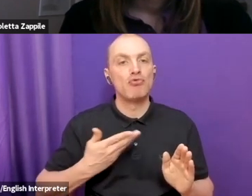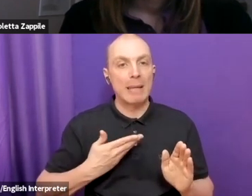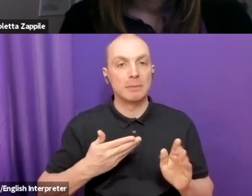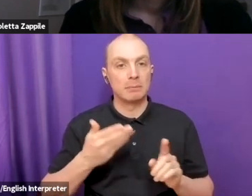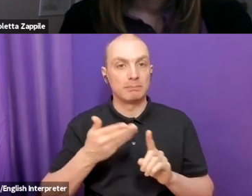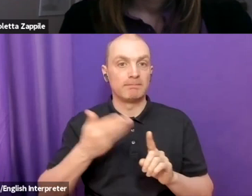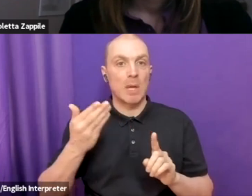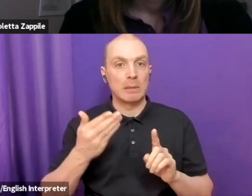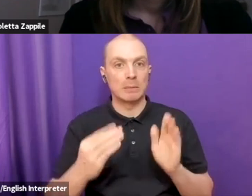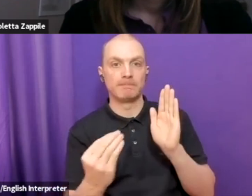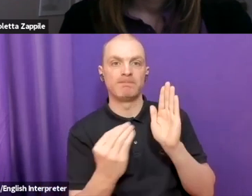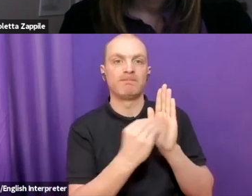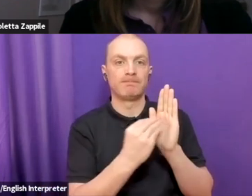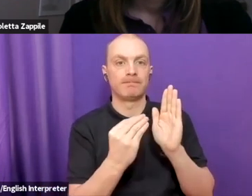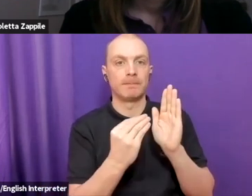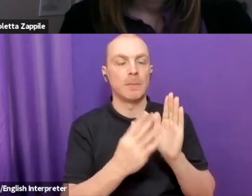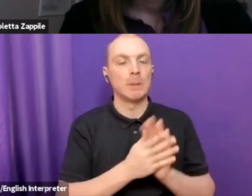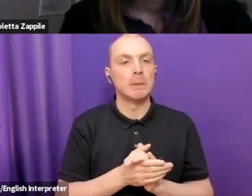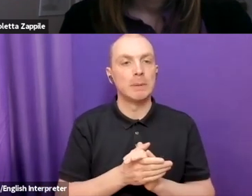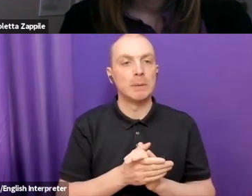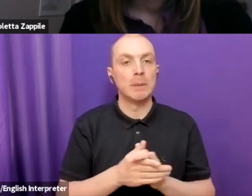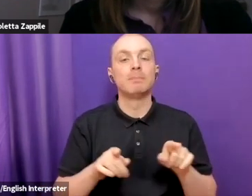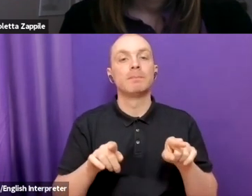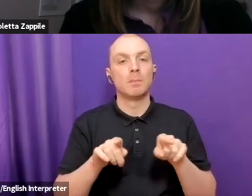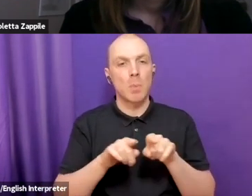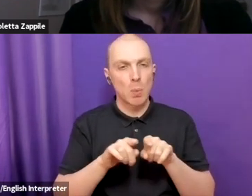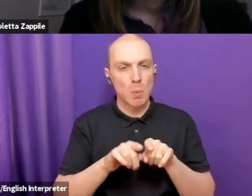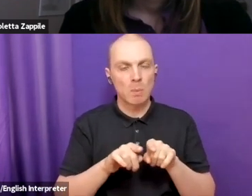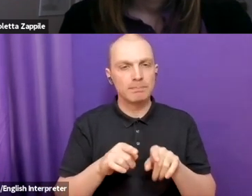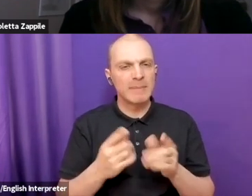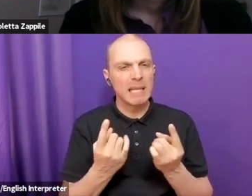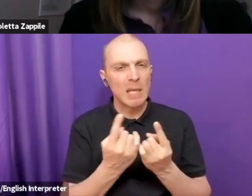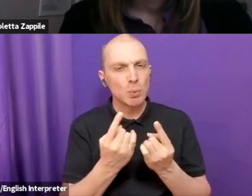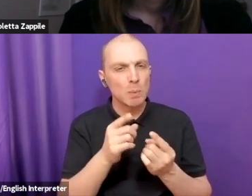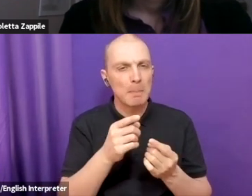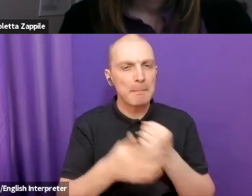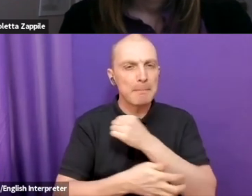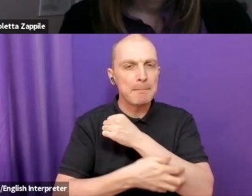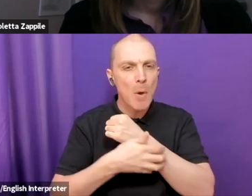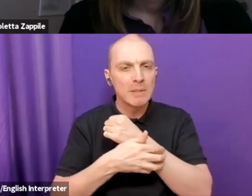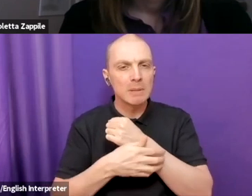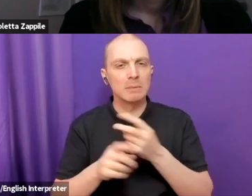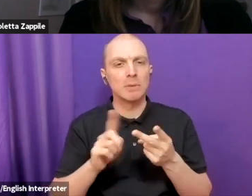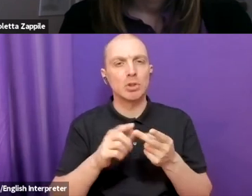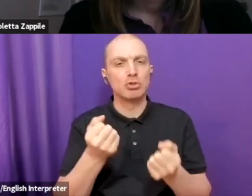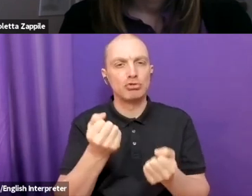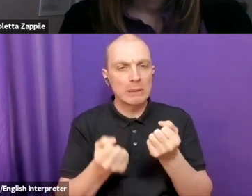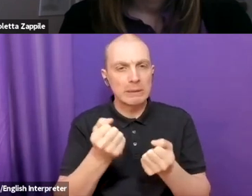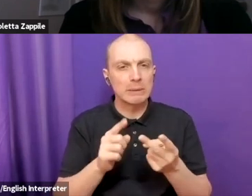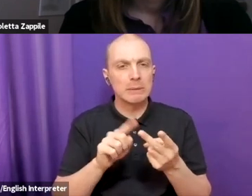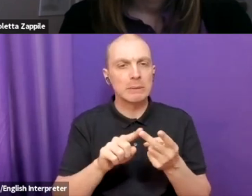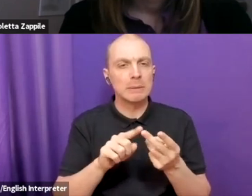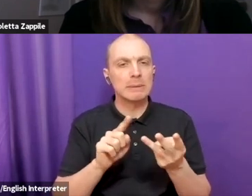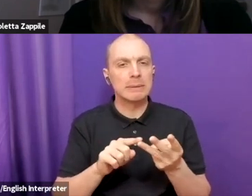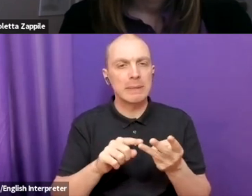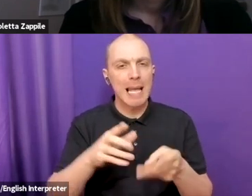some issues, general issues around poverty, justice, attainment gap, and if I